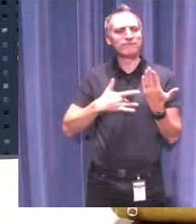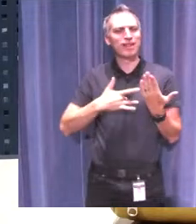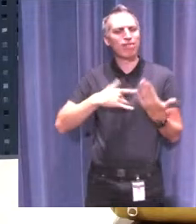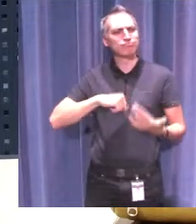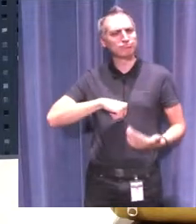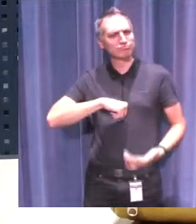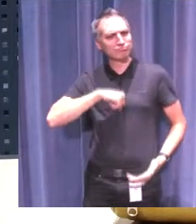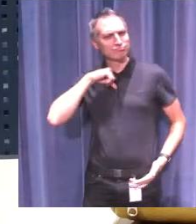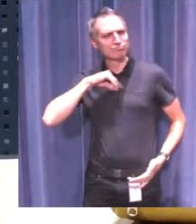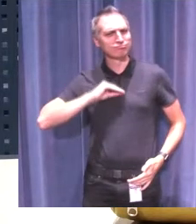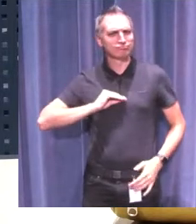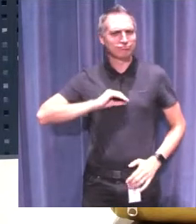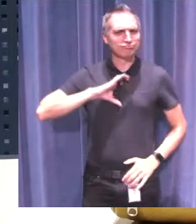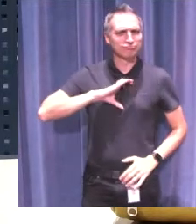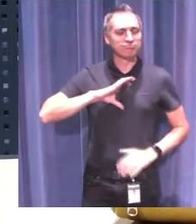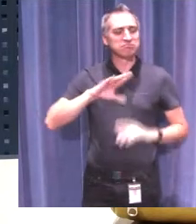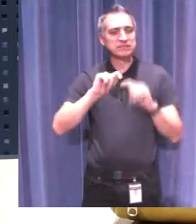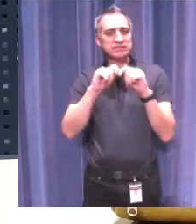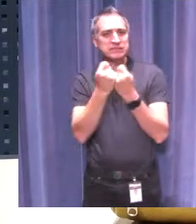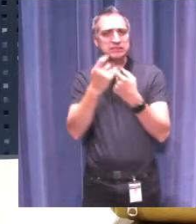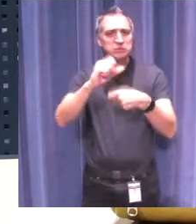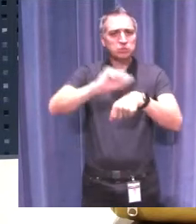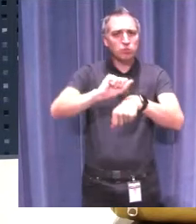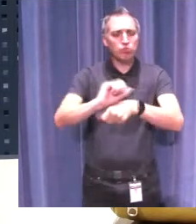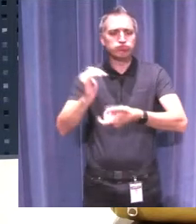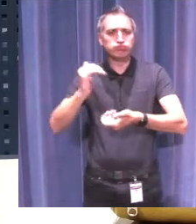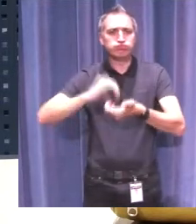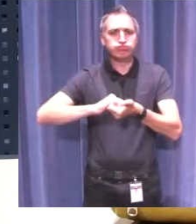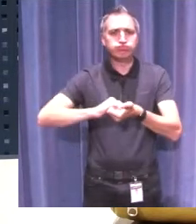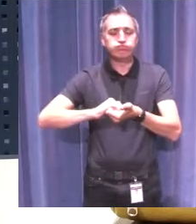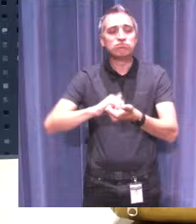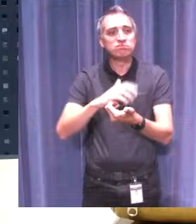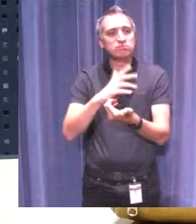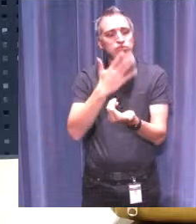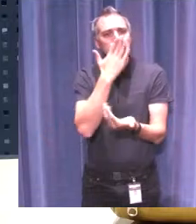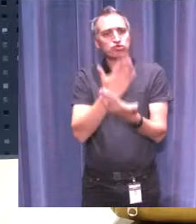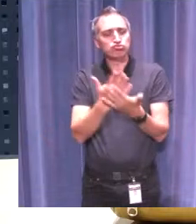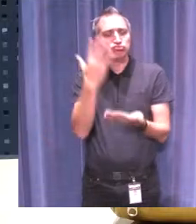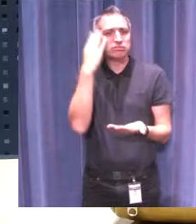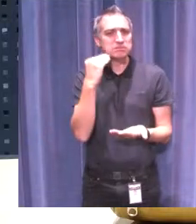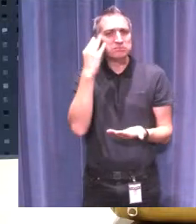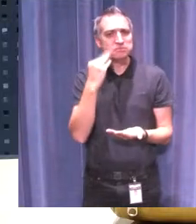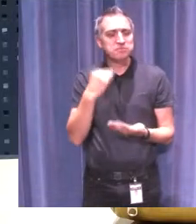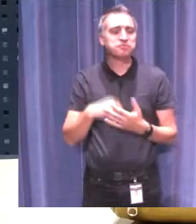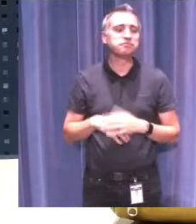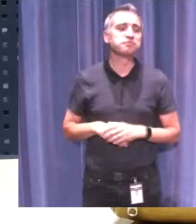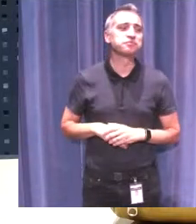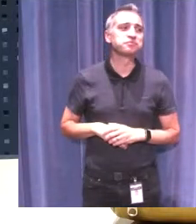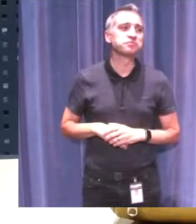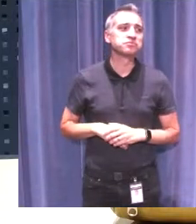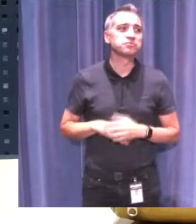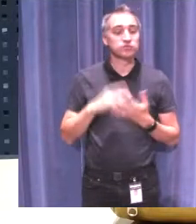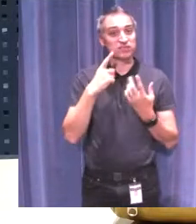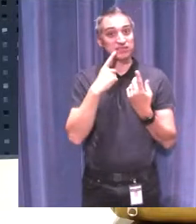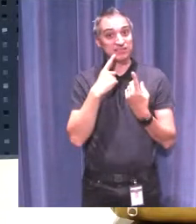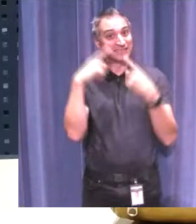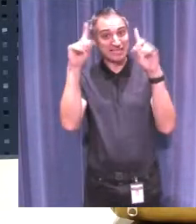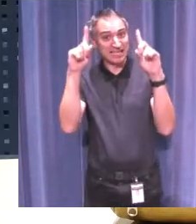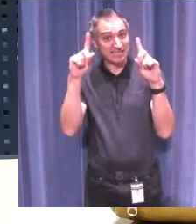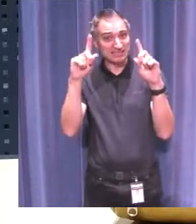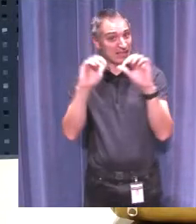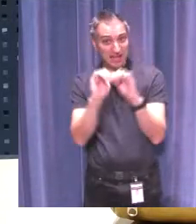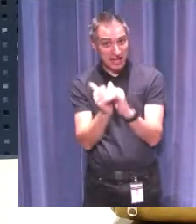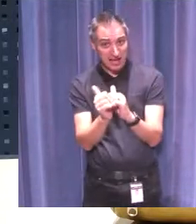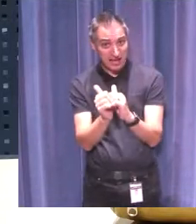accomplishment and teamwork. It's a very educational experience. And to be successful, again, you have to